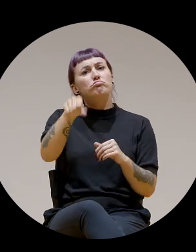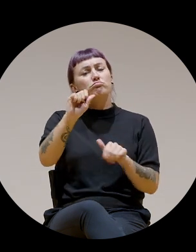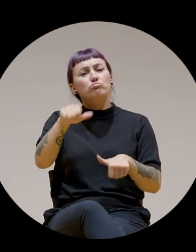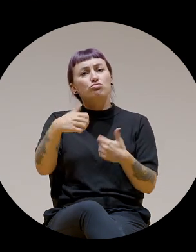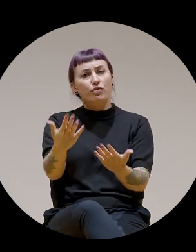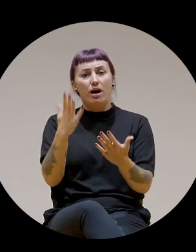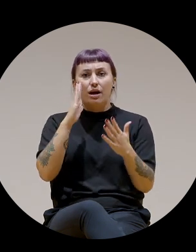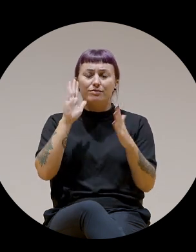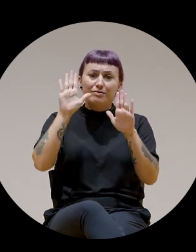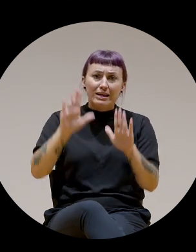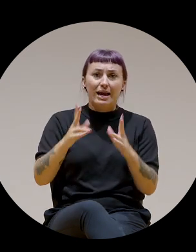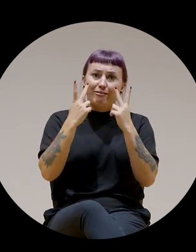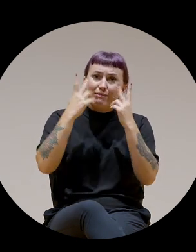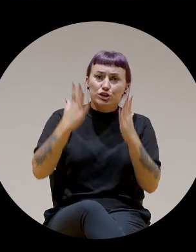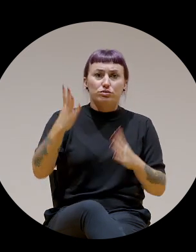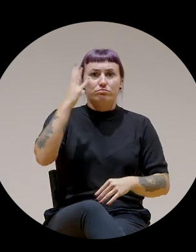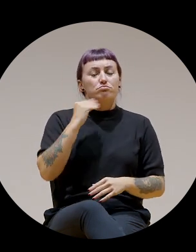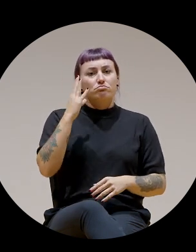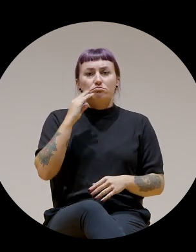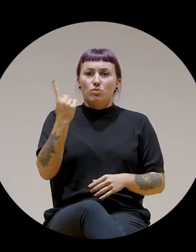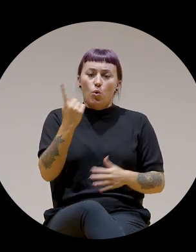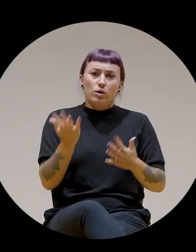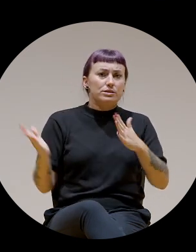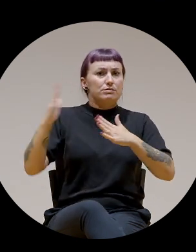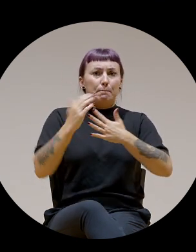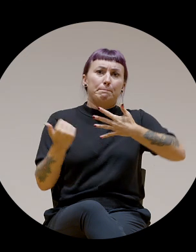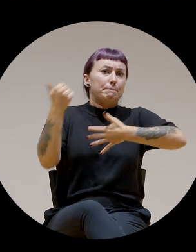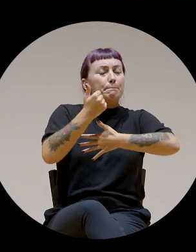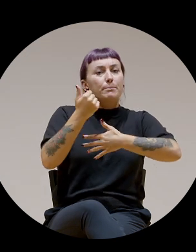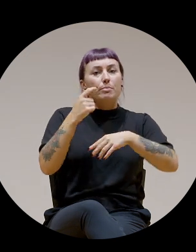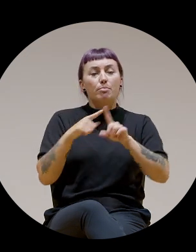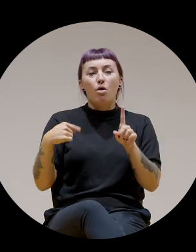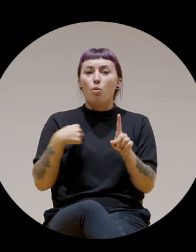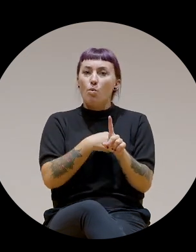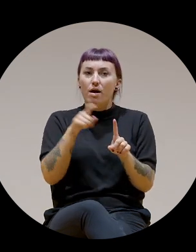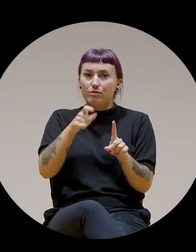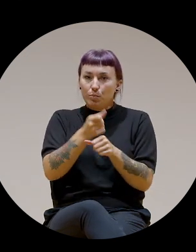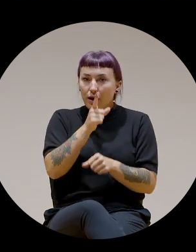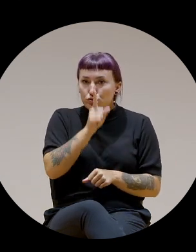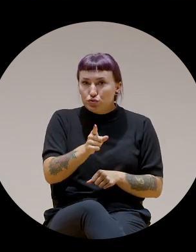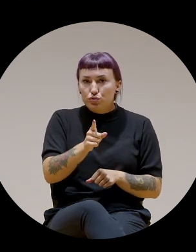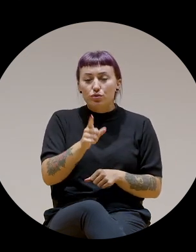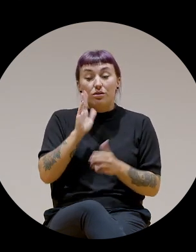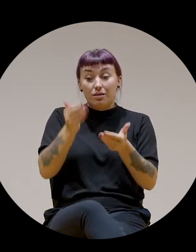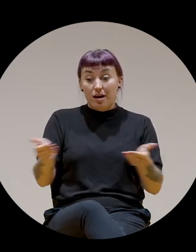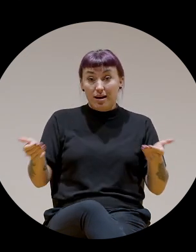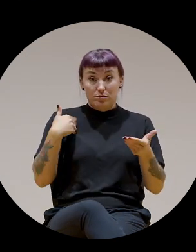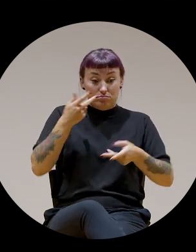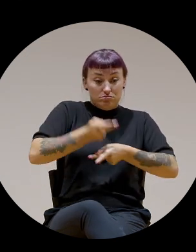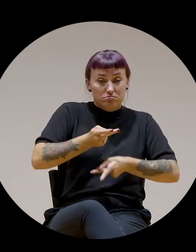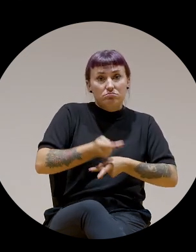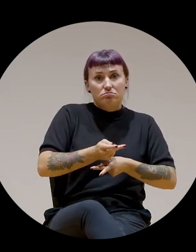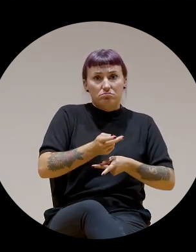yes, to provide a fantastic visitor experience. That's always going to be top of mind, right? But we really have to be sure that the items in